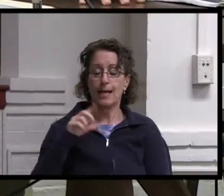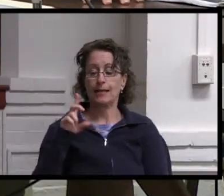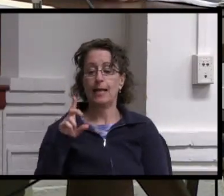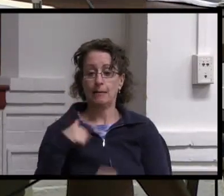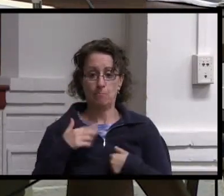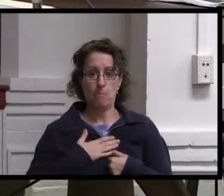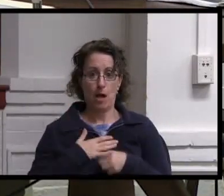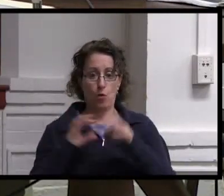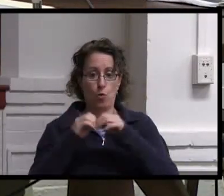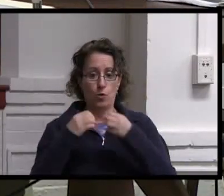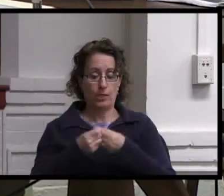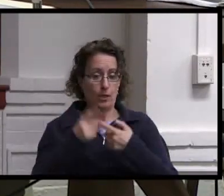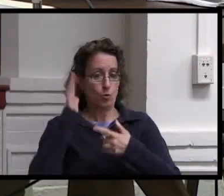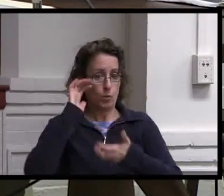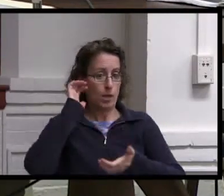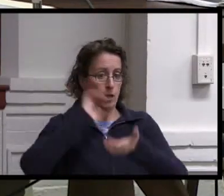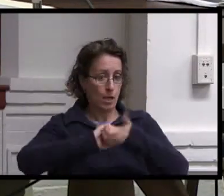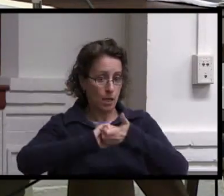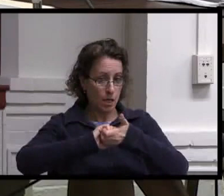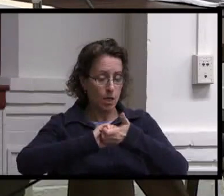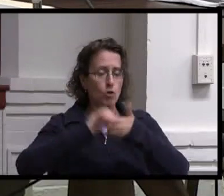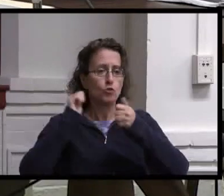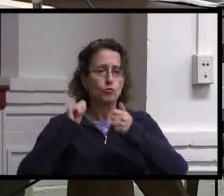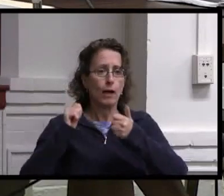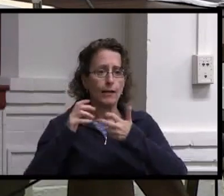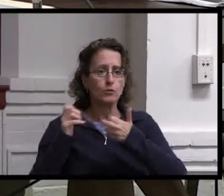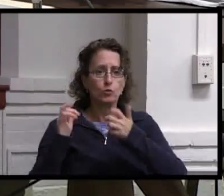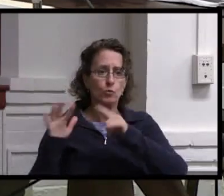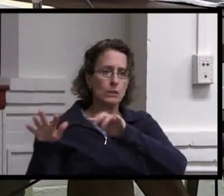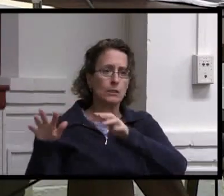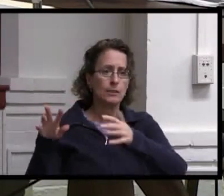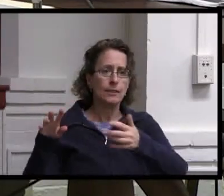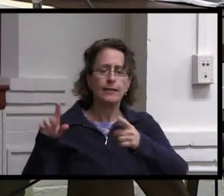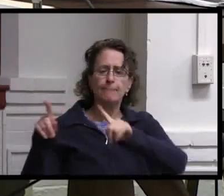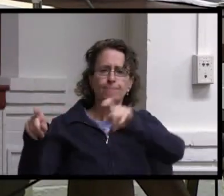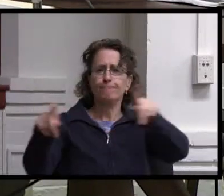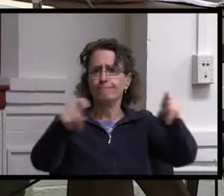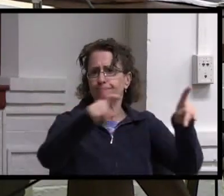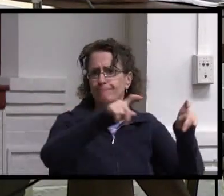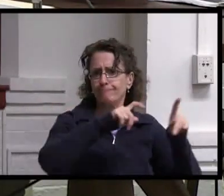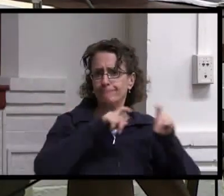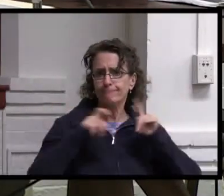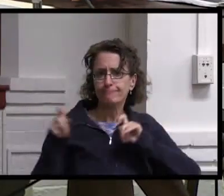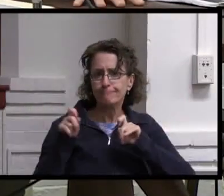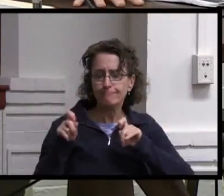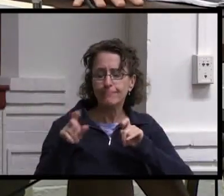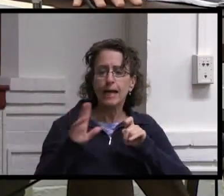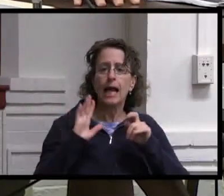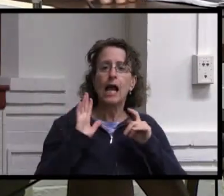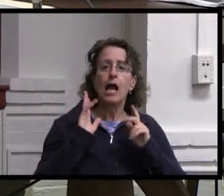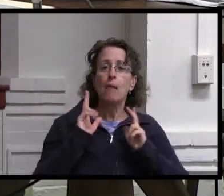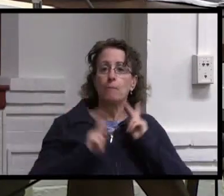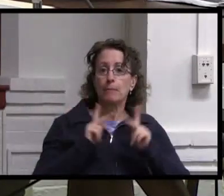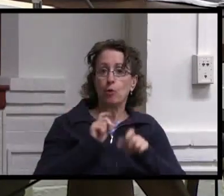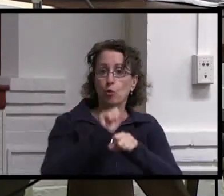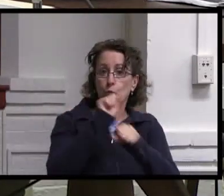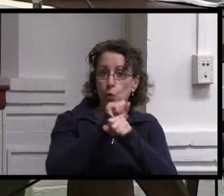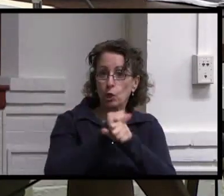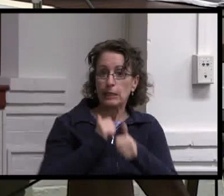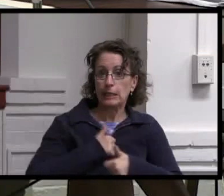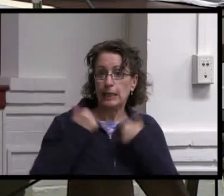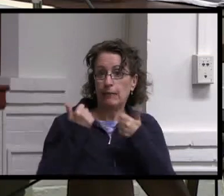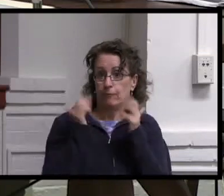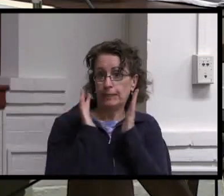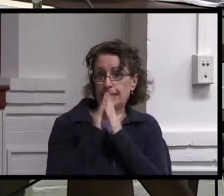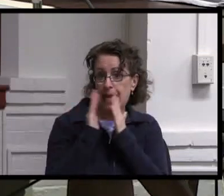tuned for that, to really get some numbers, if we can, about the frequency